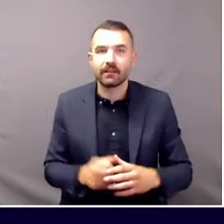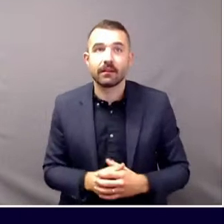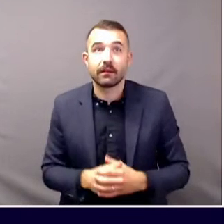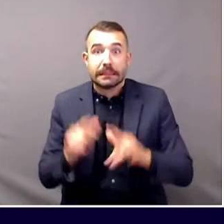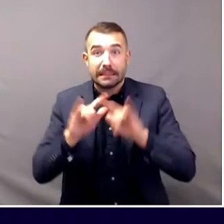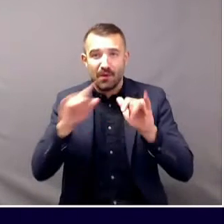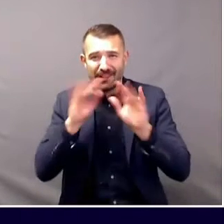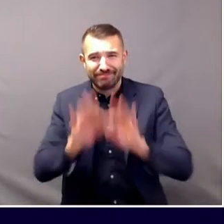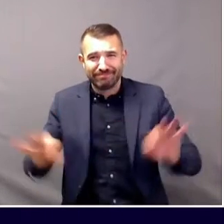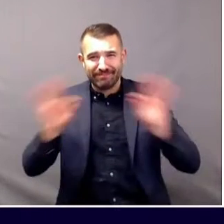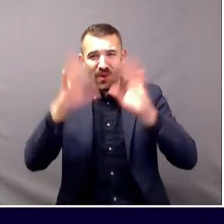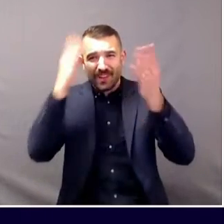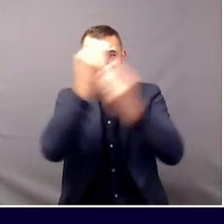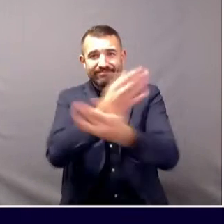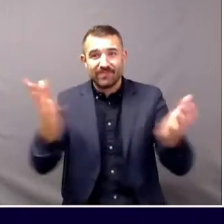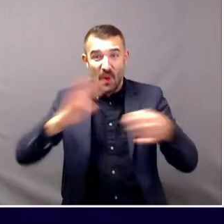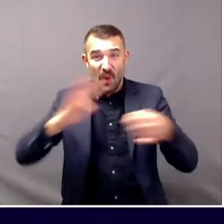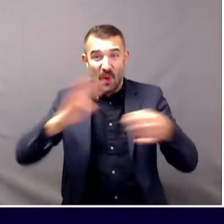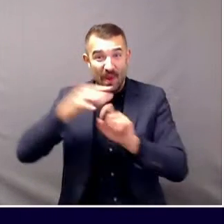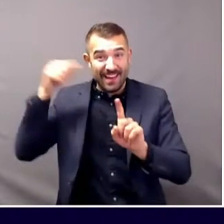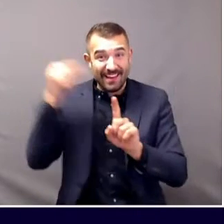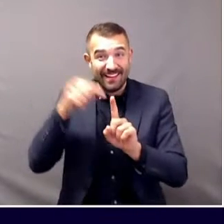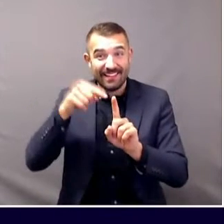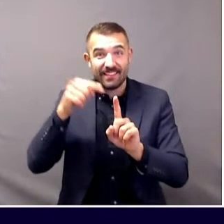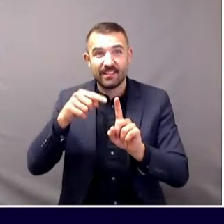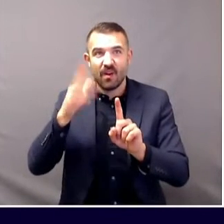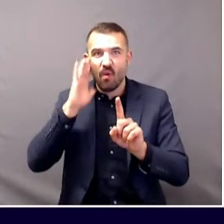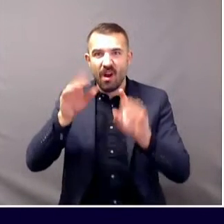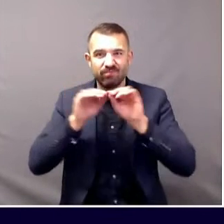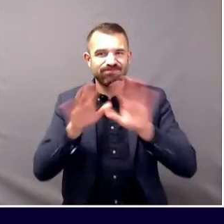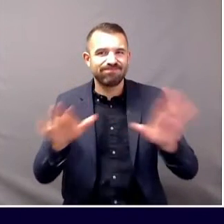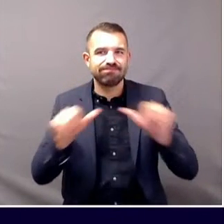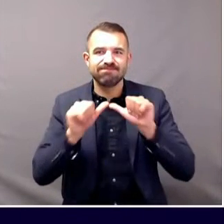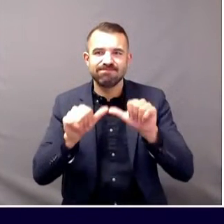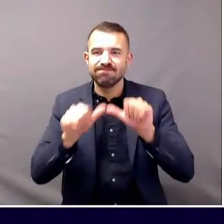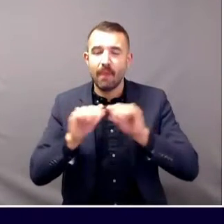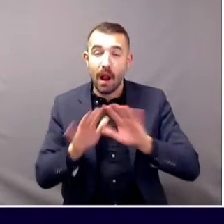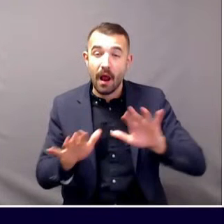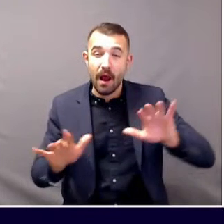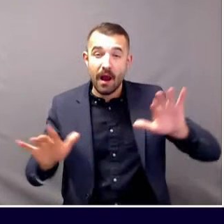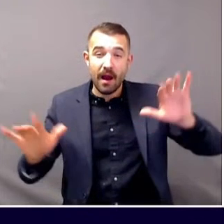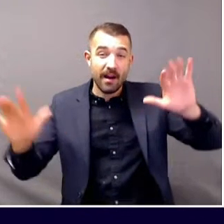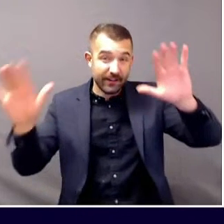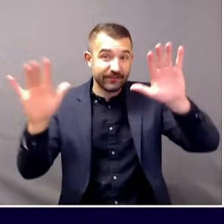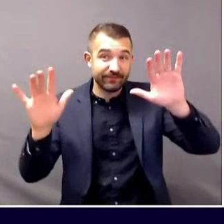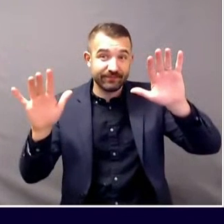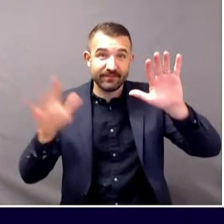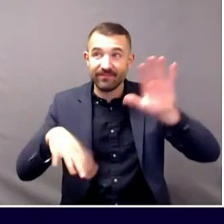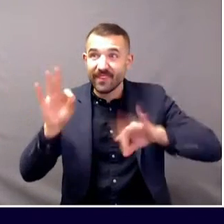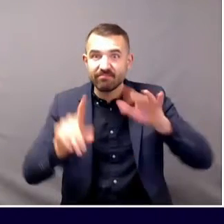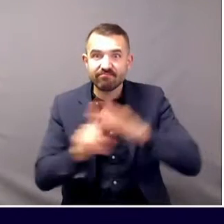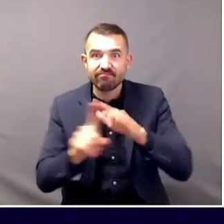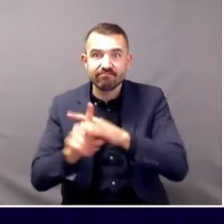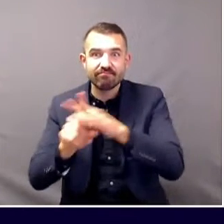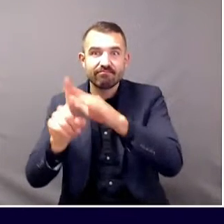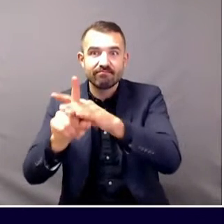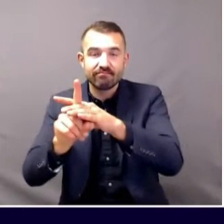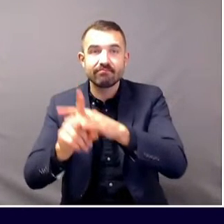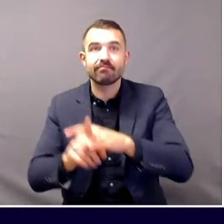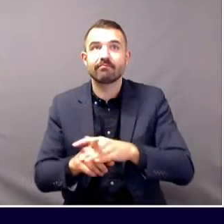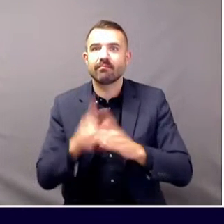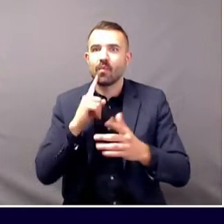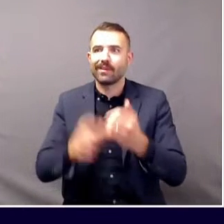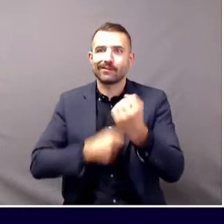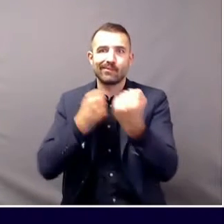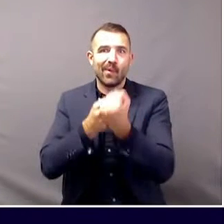So we endorsed the findings in that publication because they were our